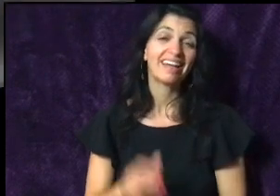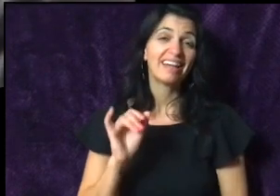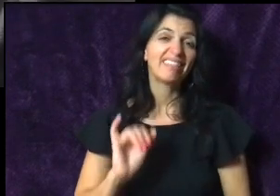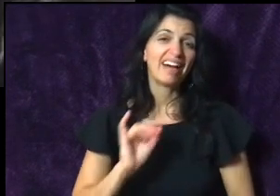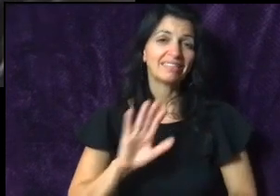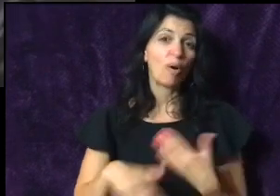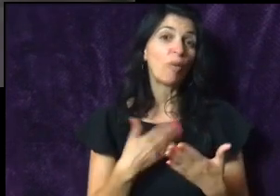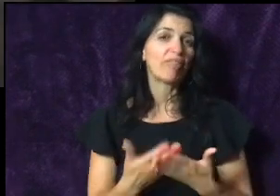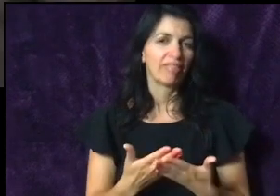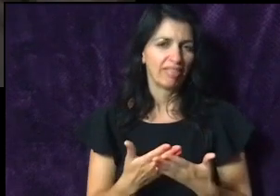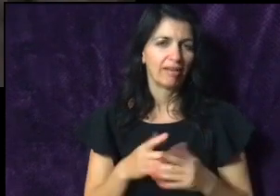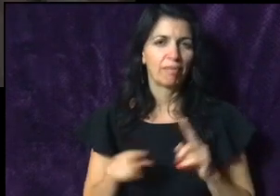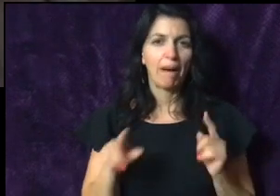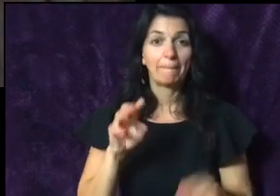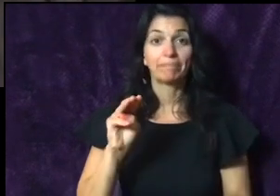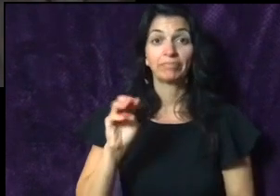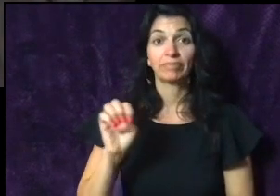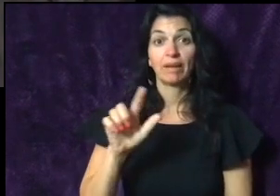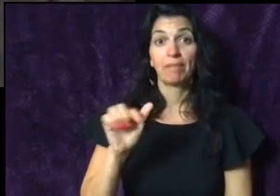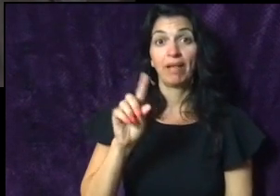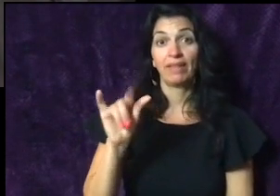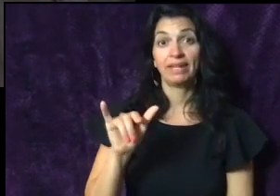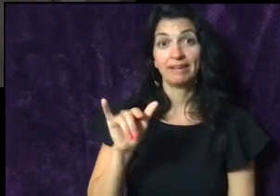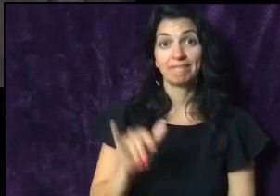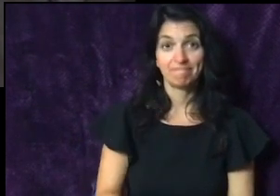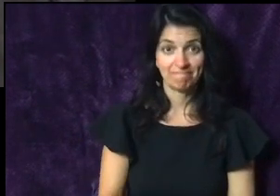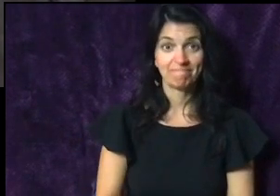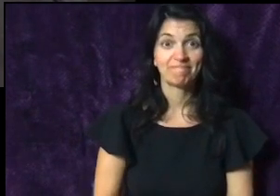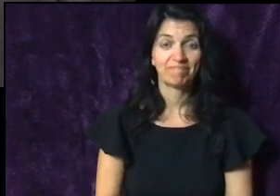So that's the whole thing, but the melody is the...